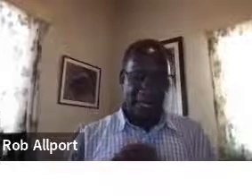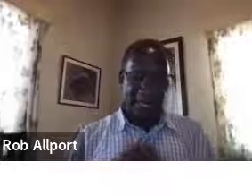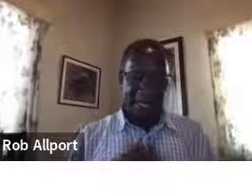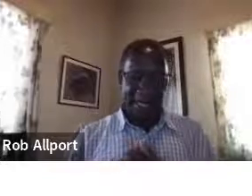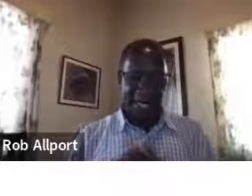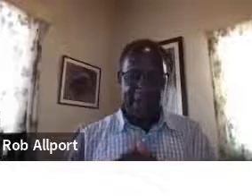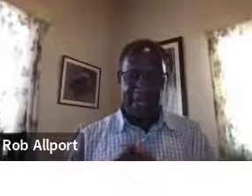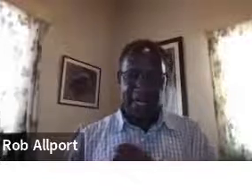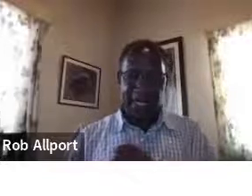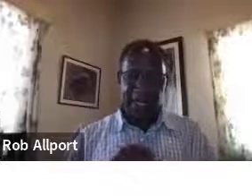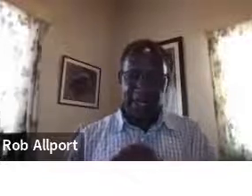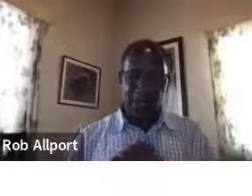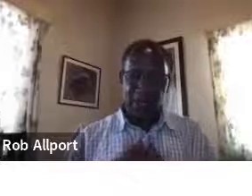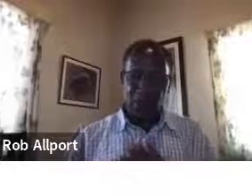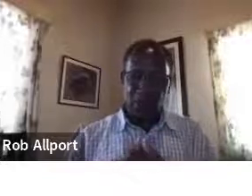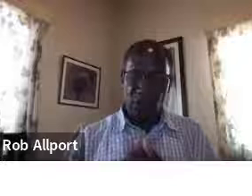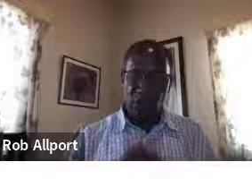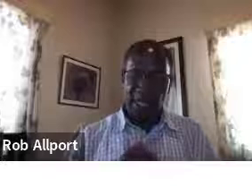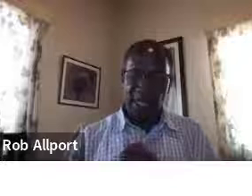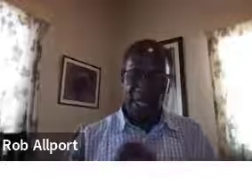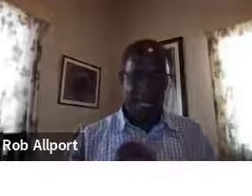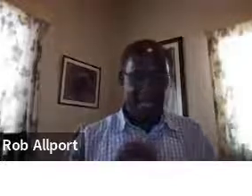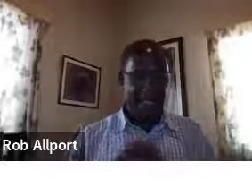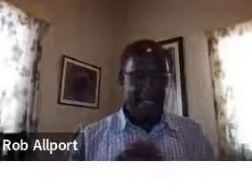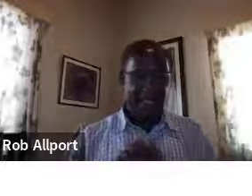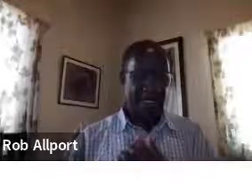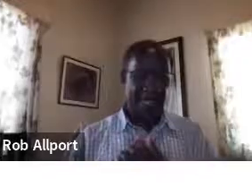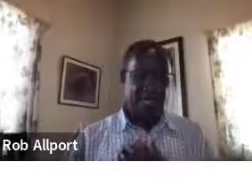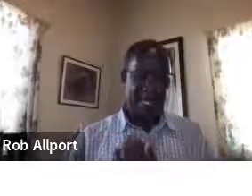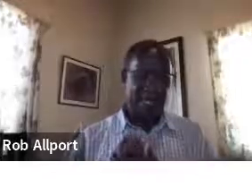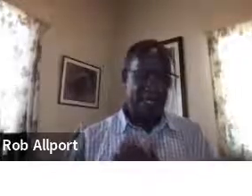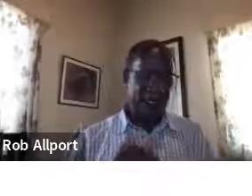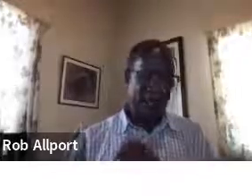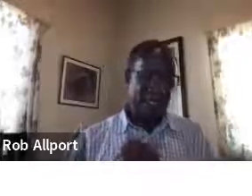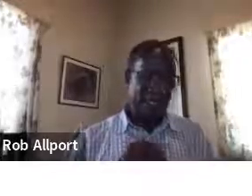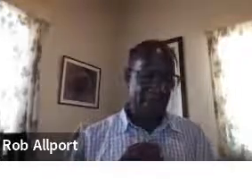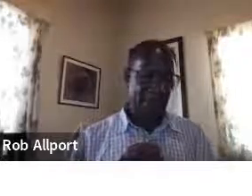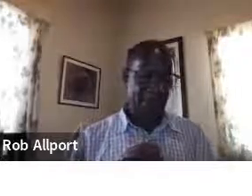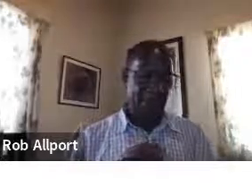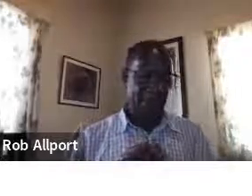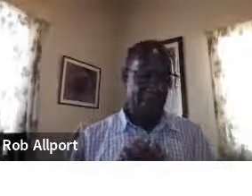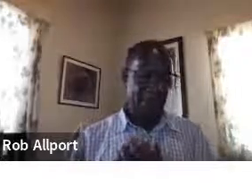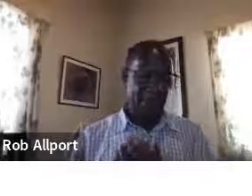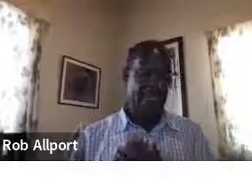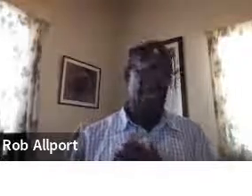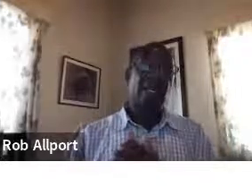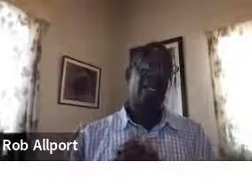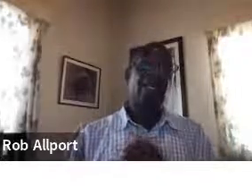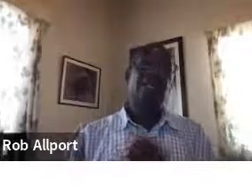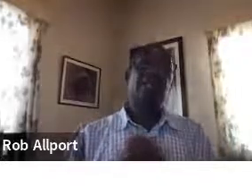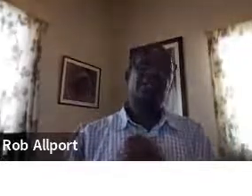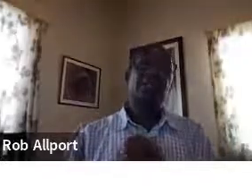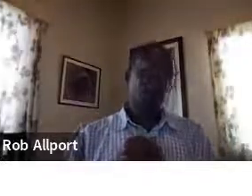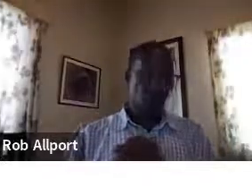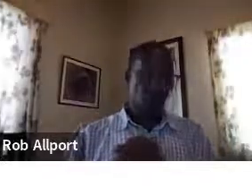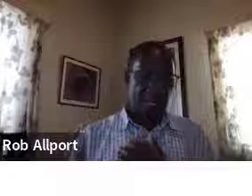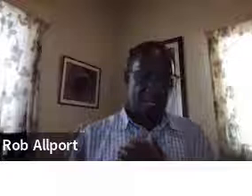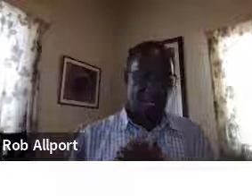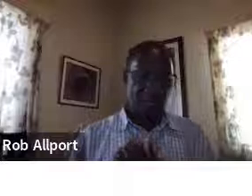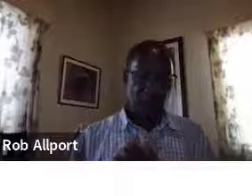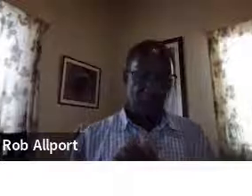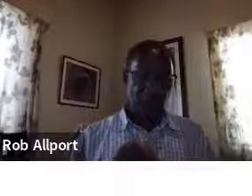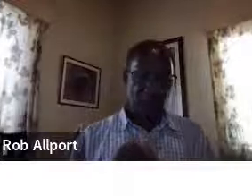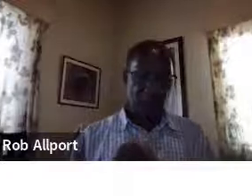and to help us understand, predict, and control and manage the agricultural system is